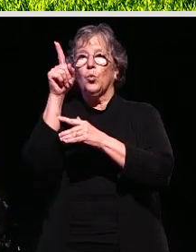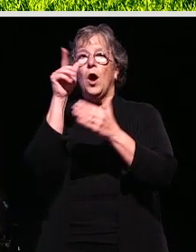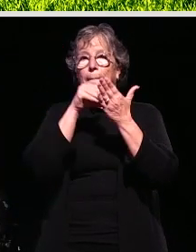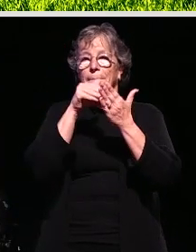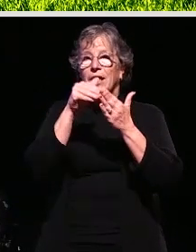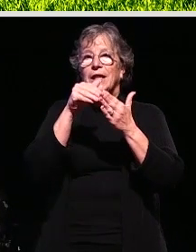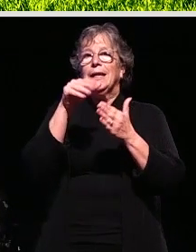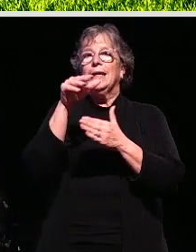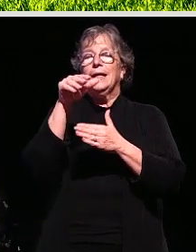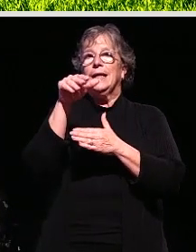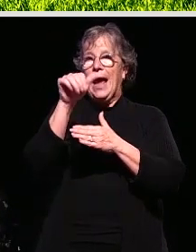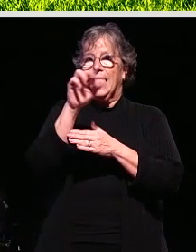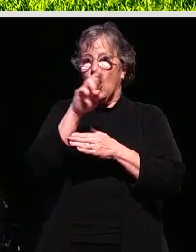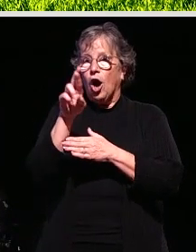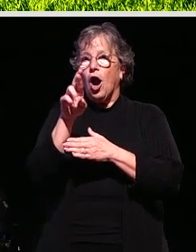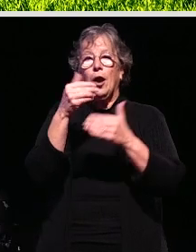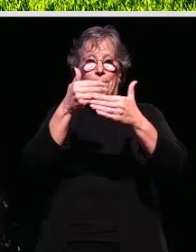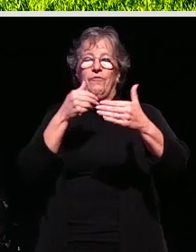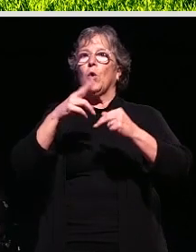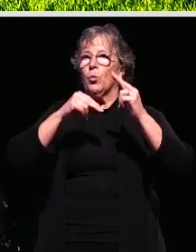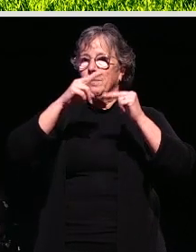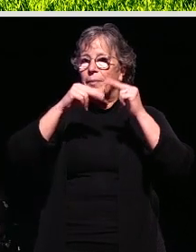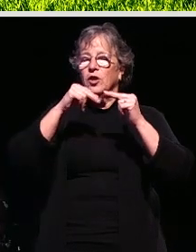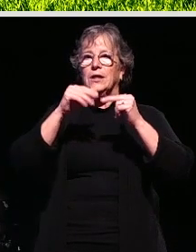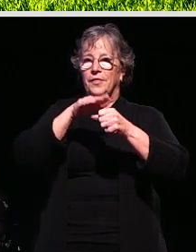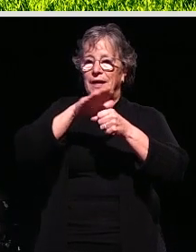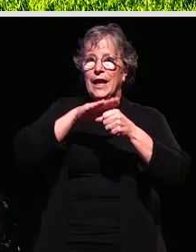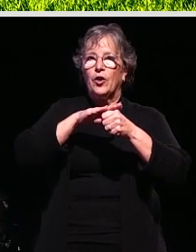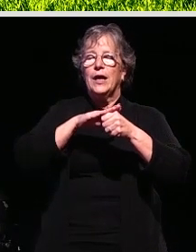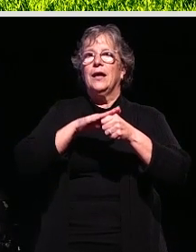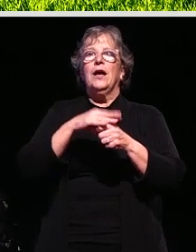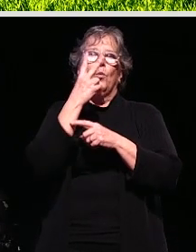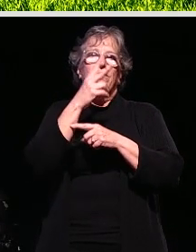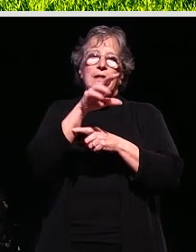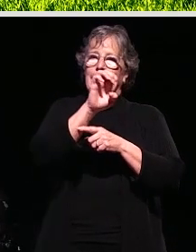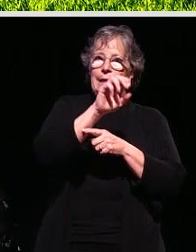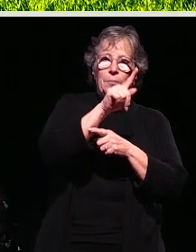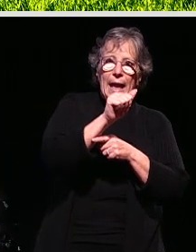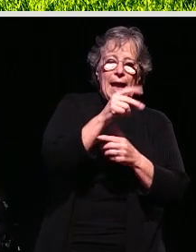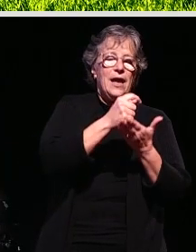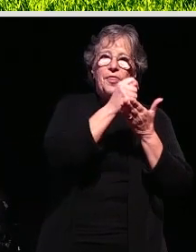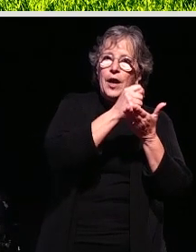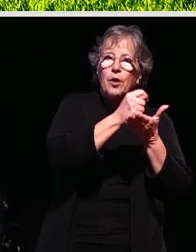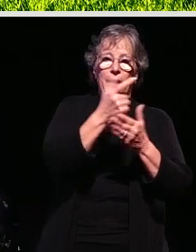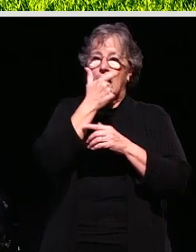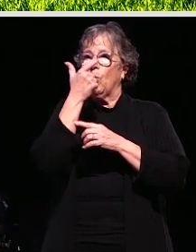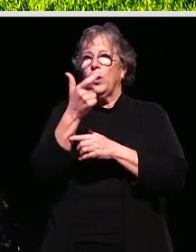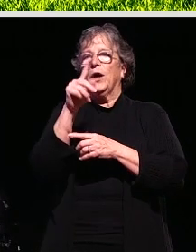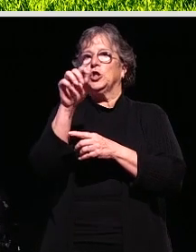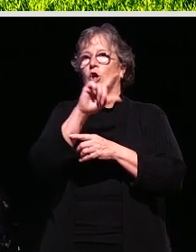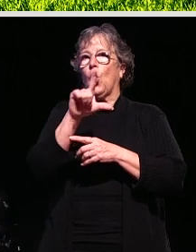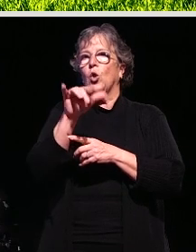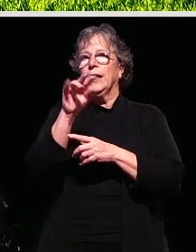commercial machine to service those. We secured regulatory clearance from the organic standards and the EPA for treatments and launched our tolling line in the fall of that